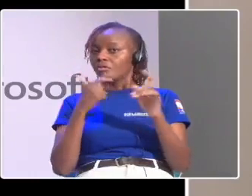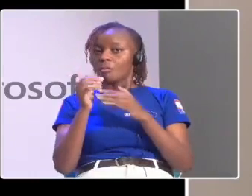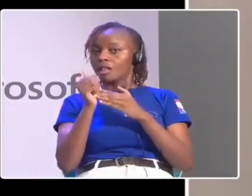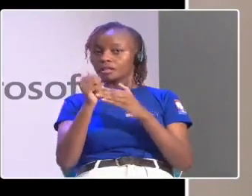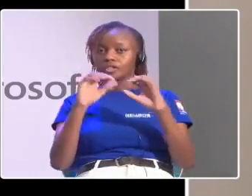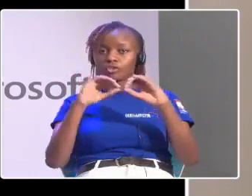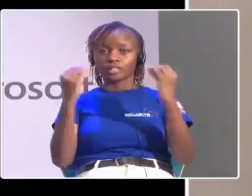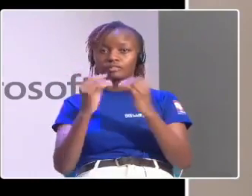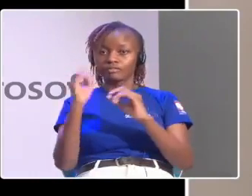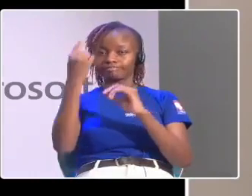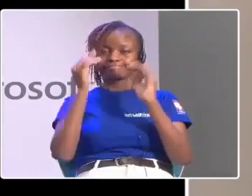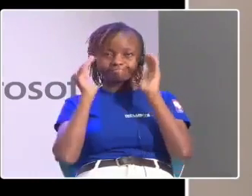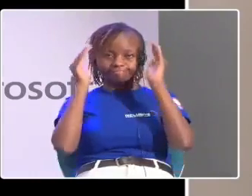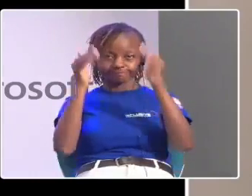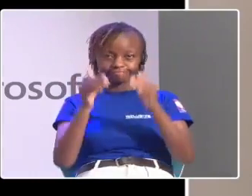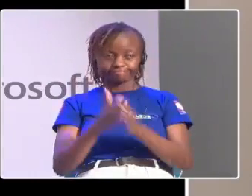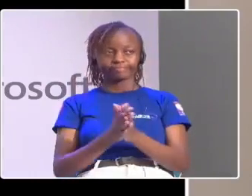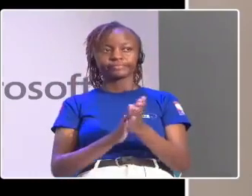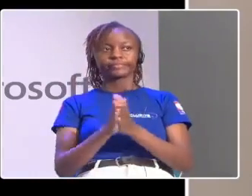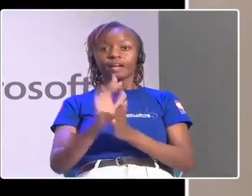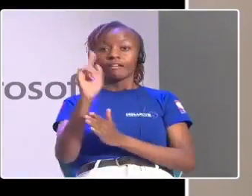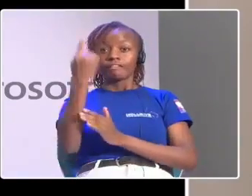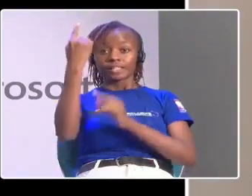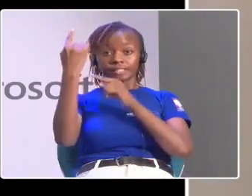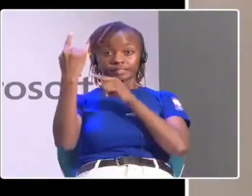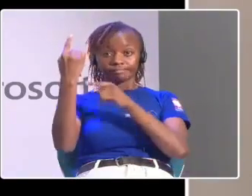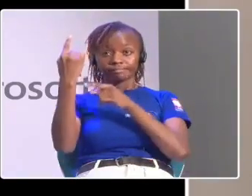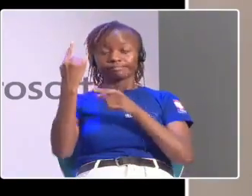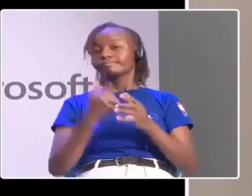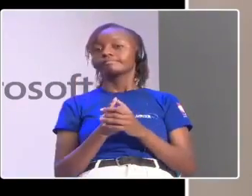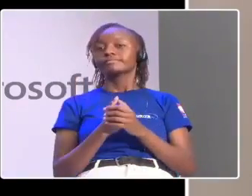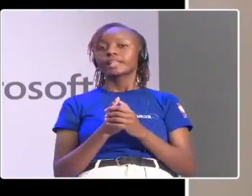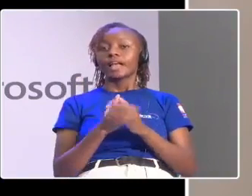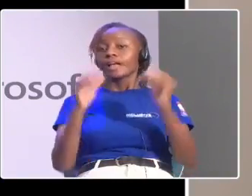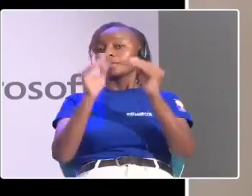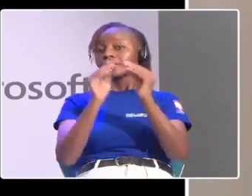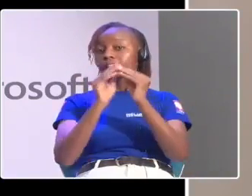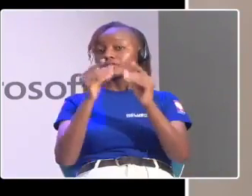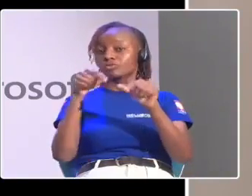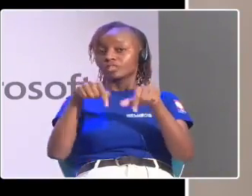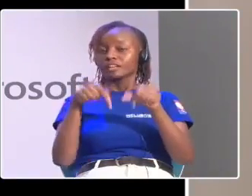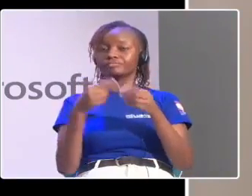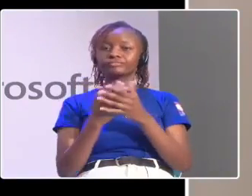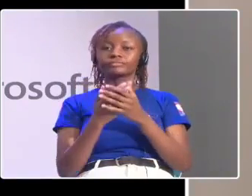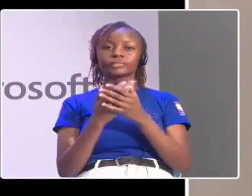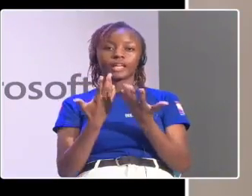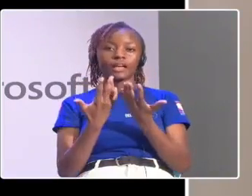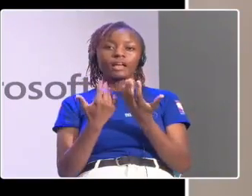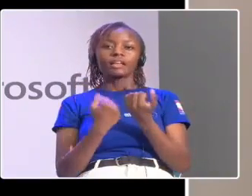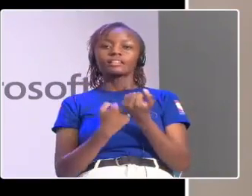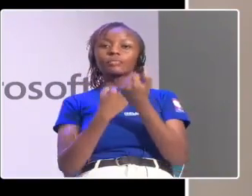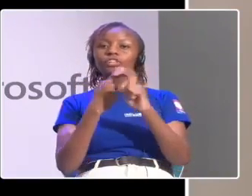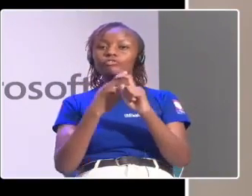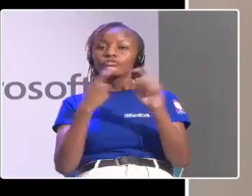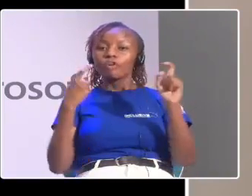So let's dive right in. Our first session here in Kilimanjaro 3 is hosted by Google, and it's titled